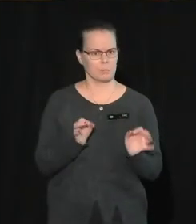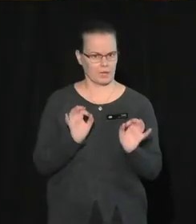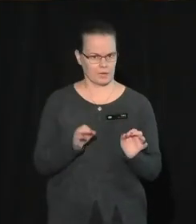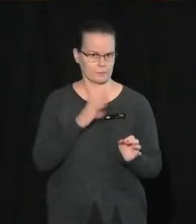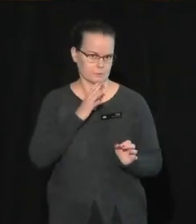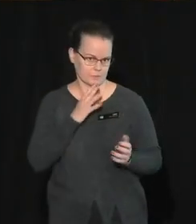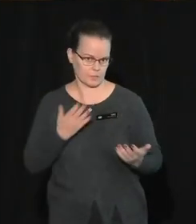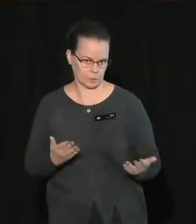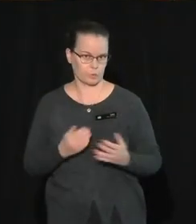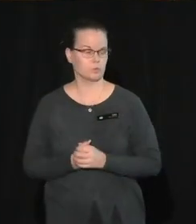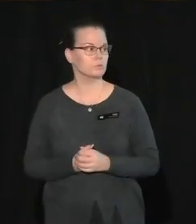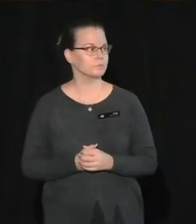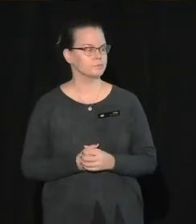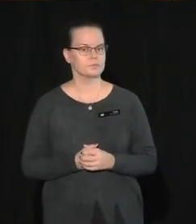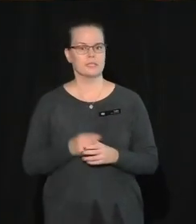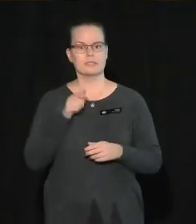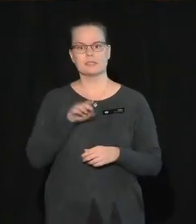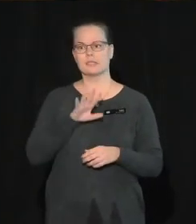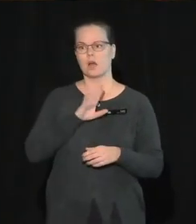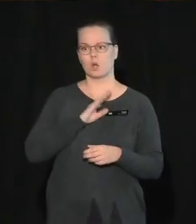It has